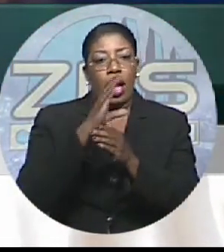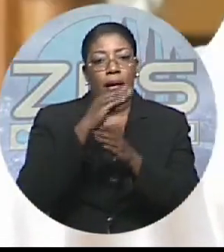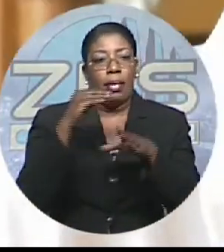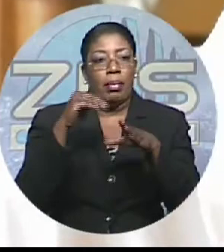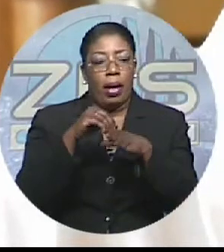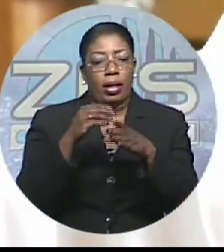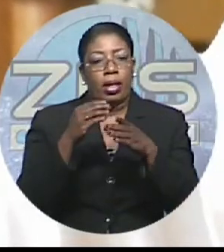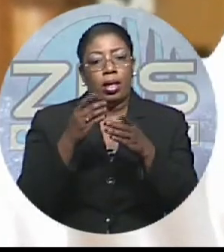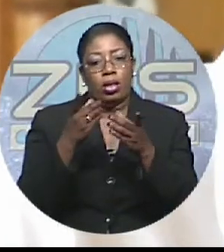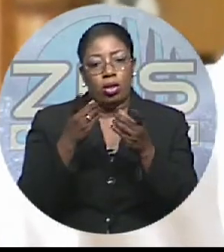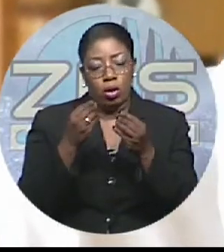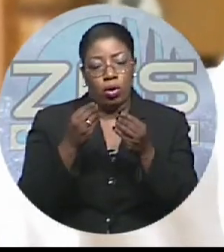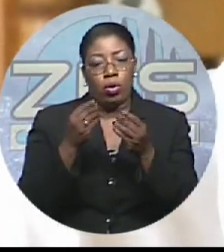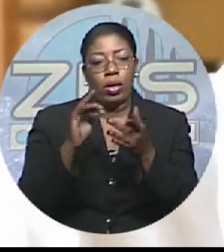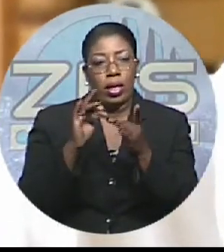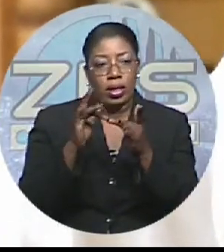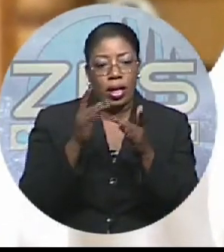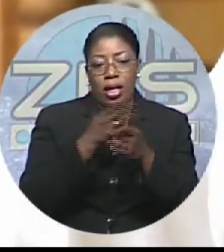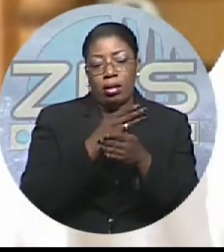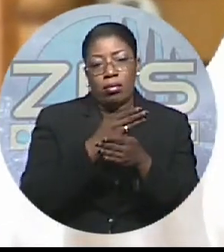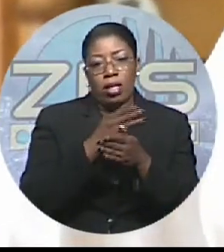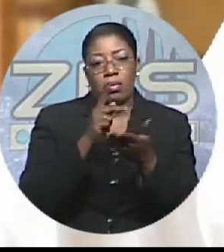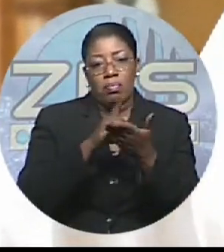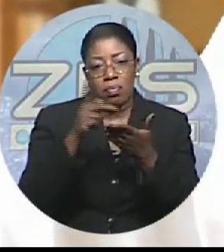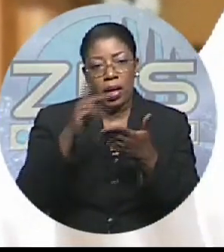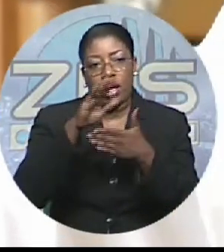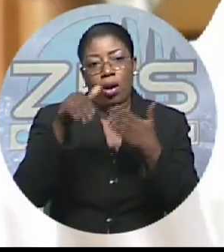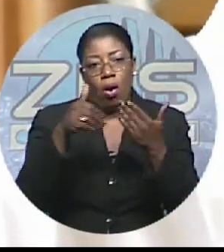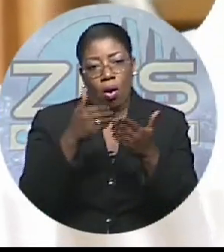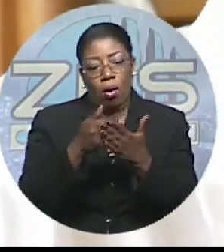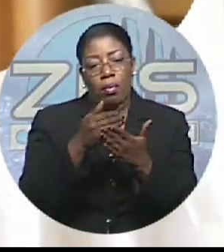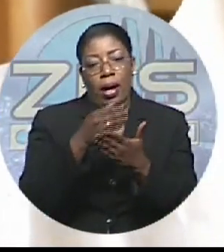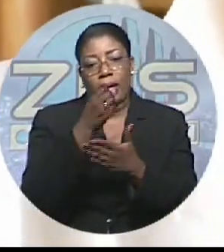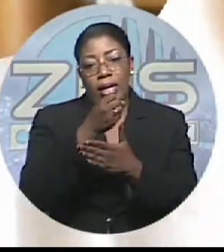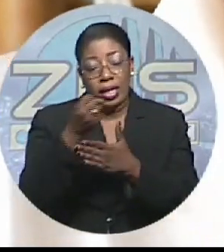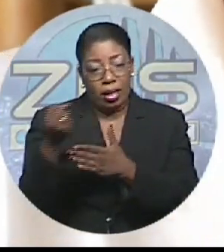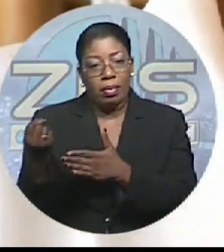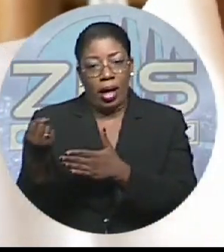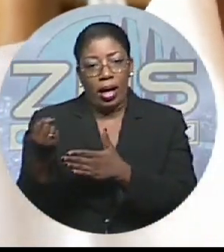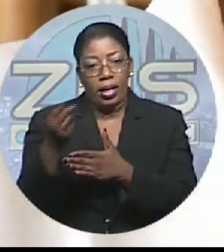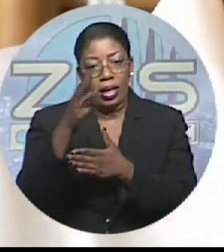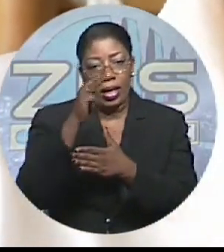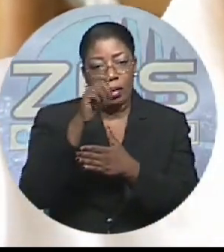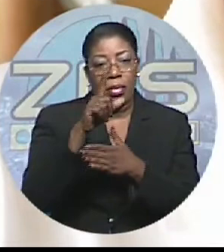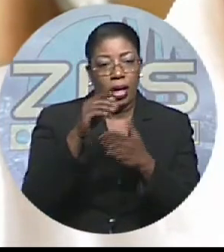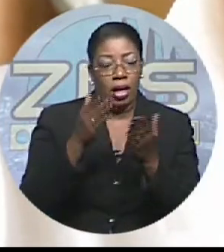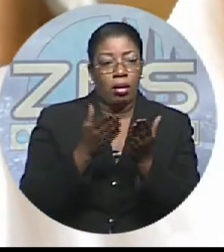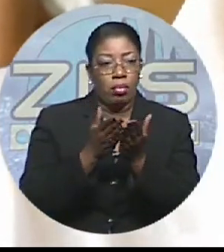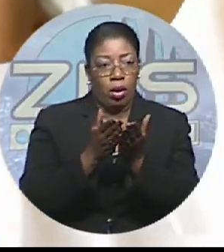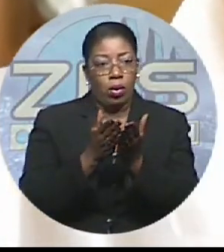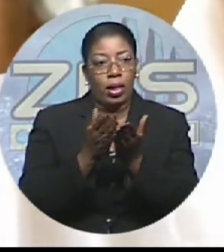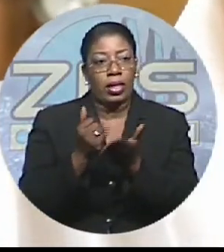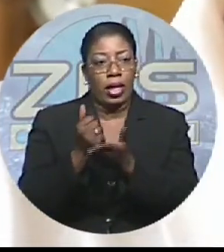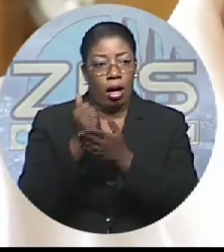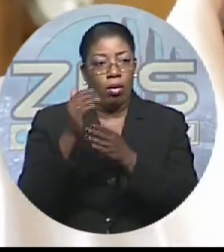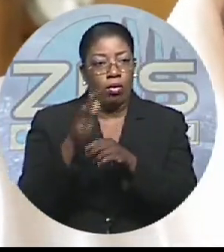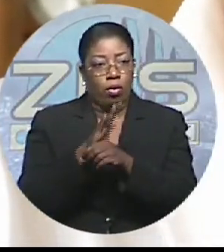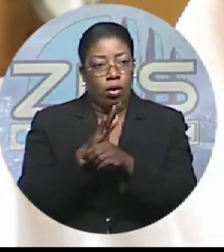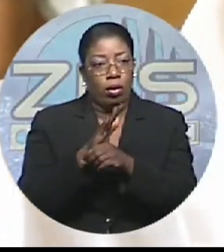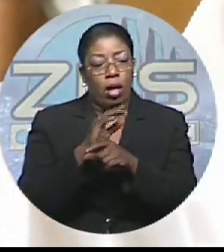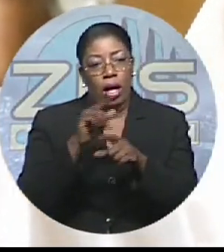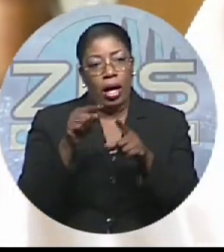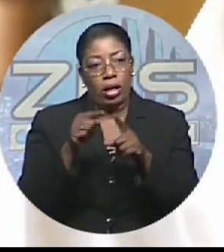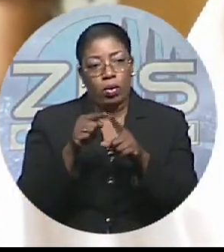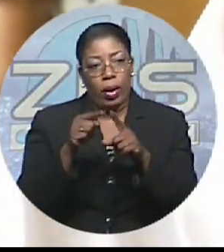through internet, and paying all my suppliers in Nassau for the mailboat. So it's very good. And hopefully, when